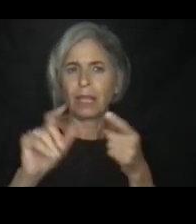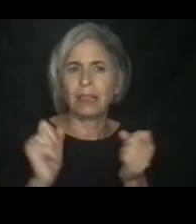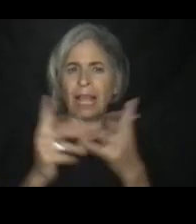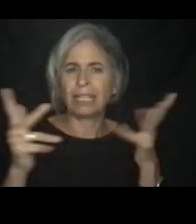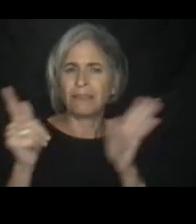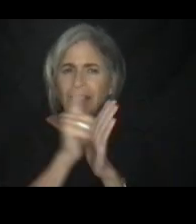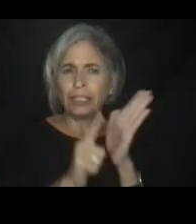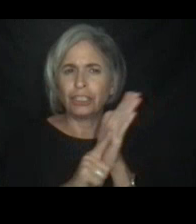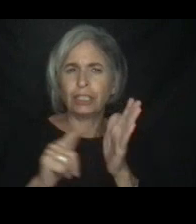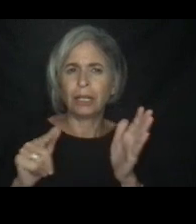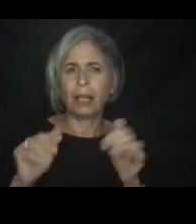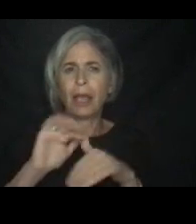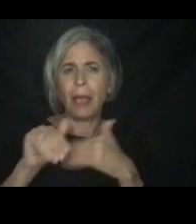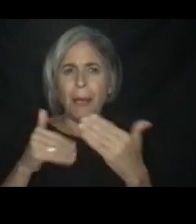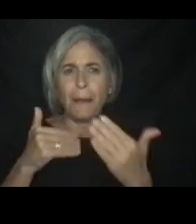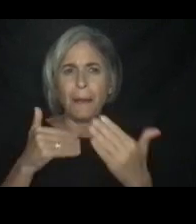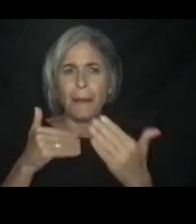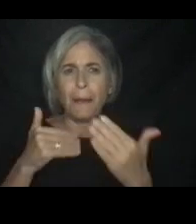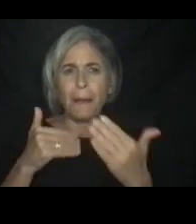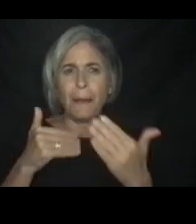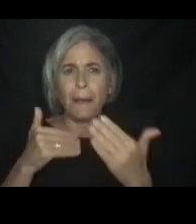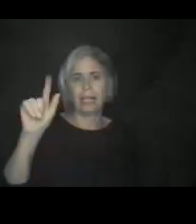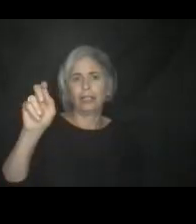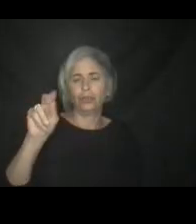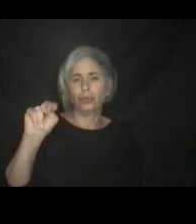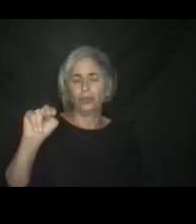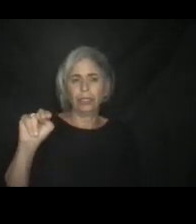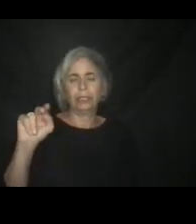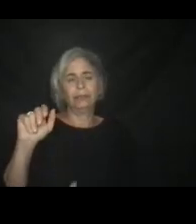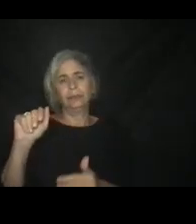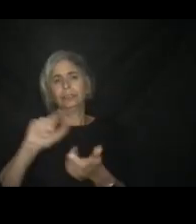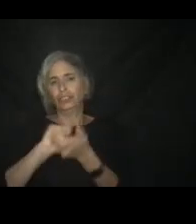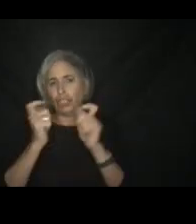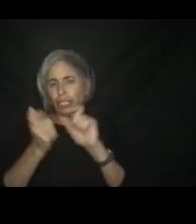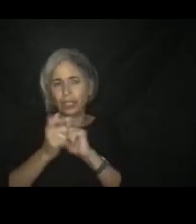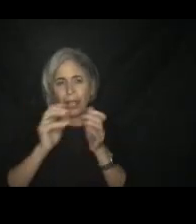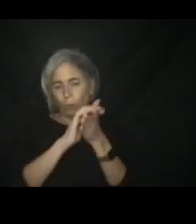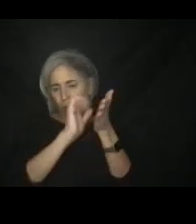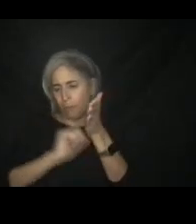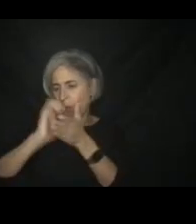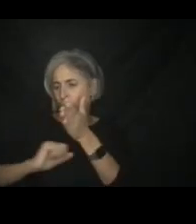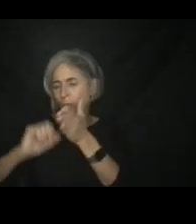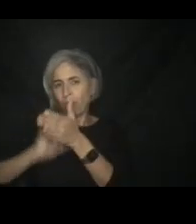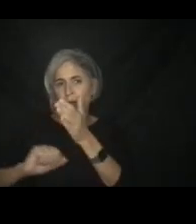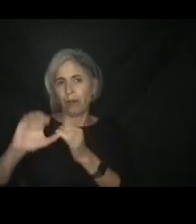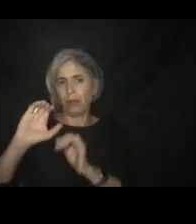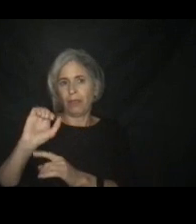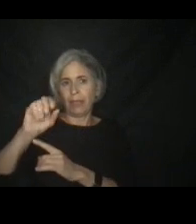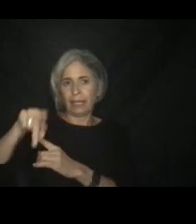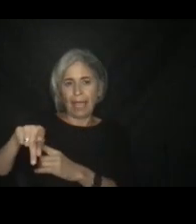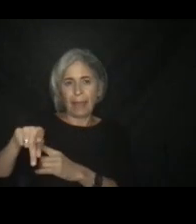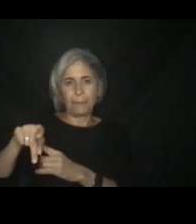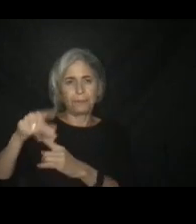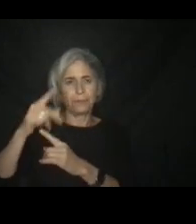legislation, a lot of talk. There was a bill moving through the process that would have removed the cap for sovereign immunity